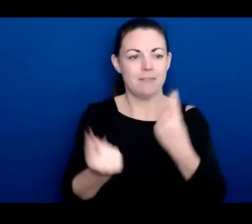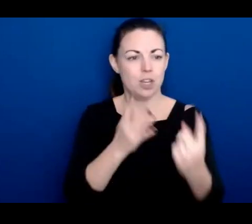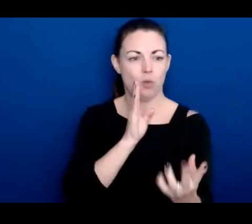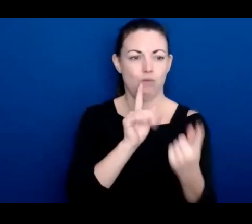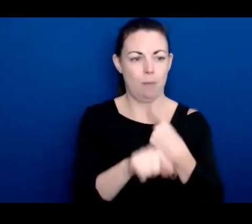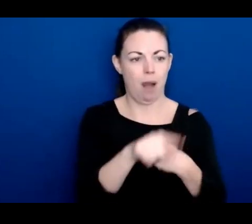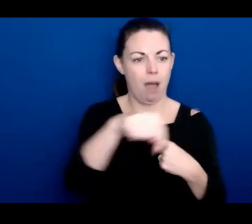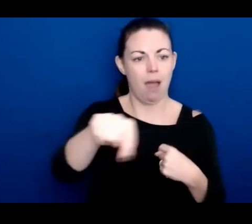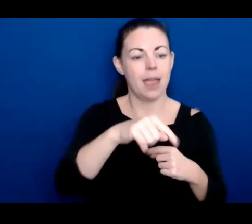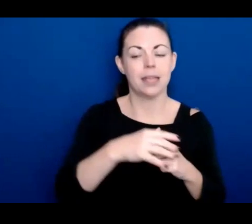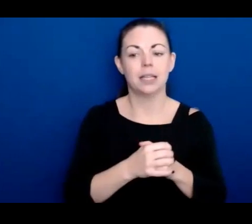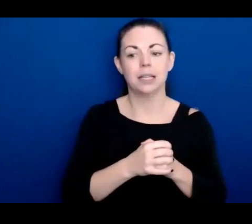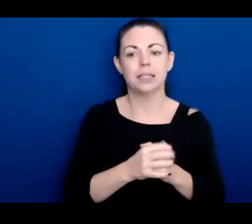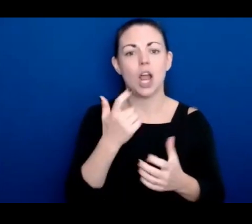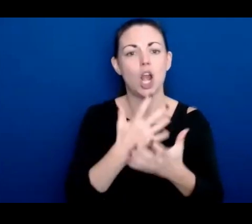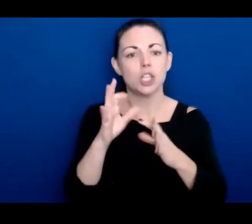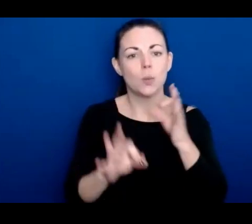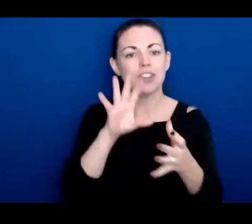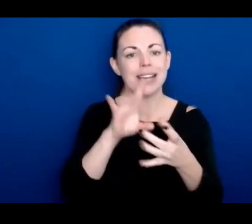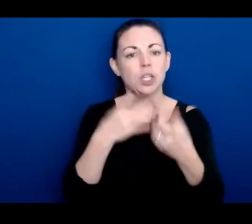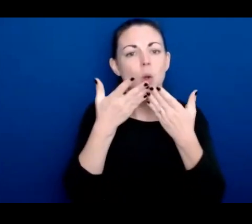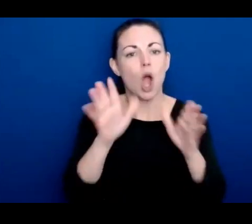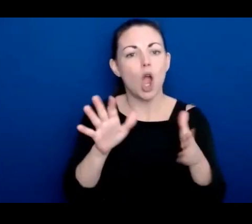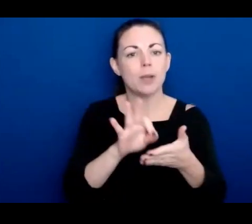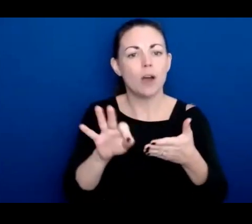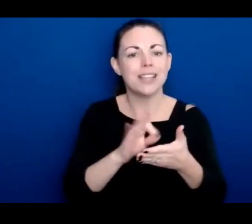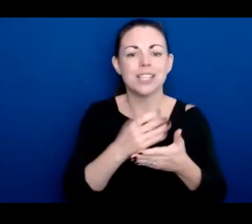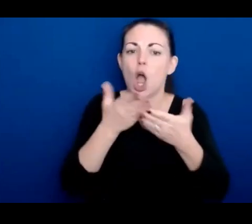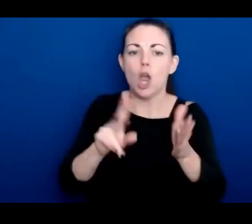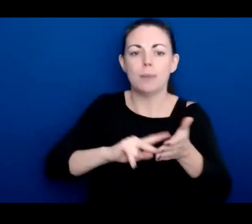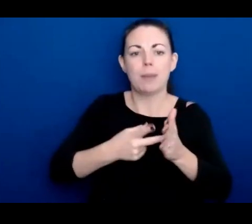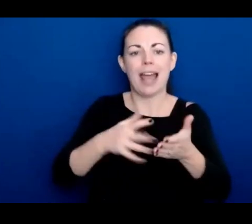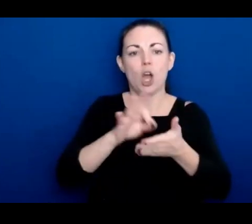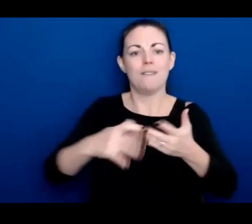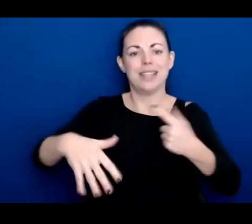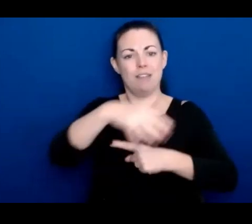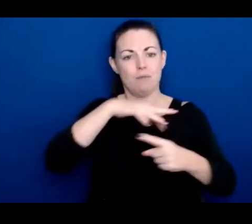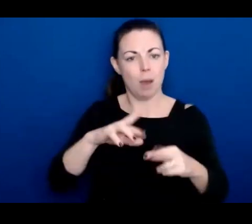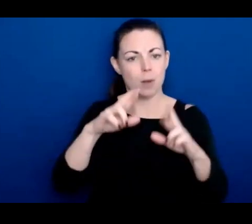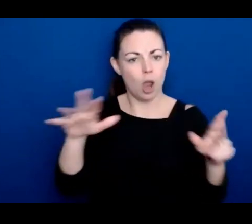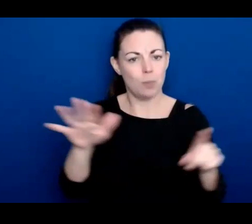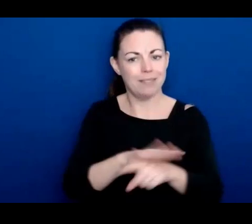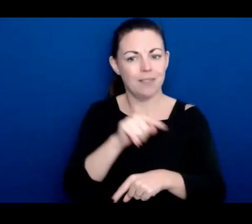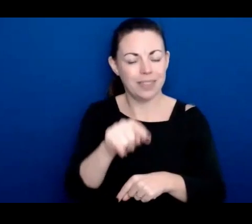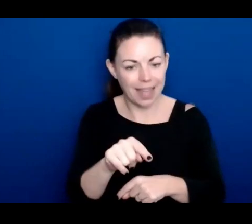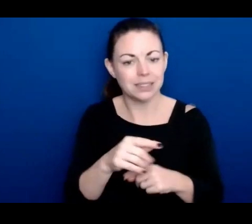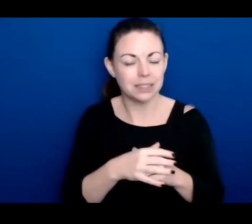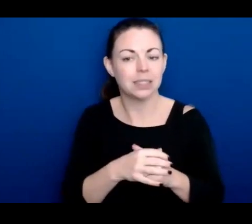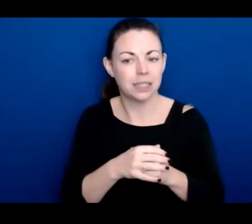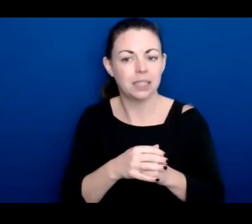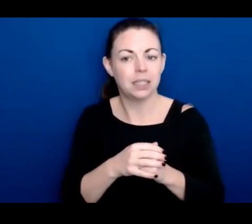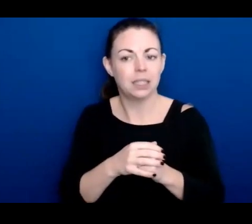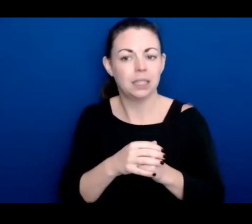lot of questions around the open plan office environment, which hopefully we've covered in one of the earlier